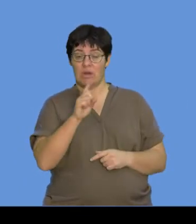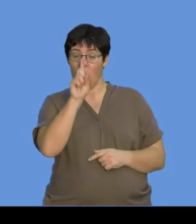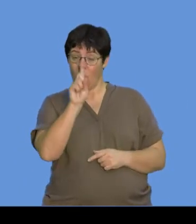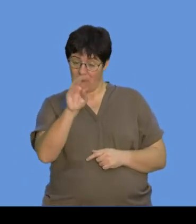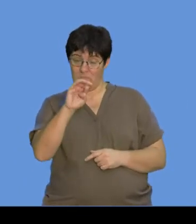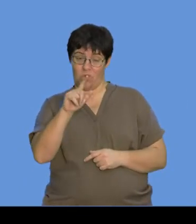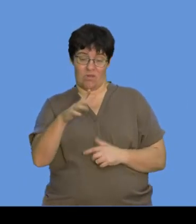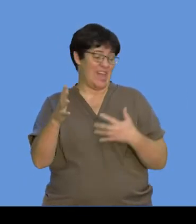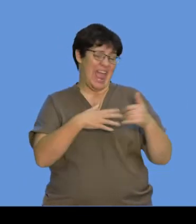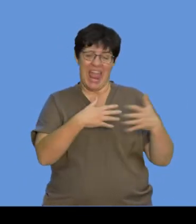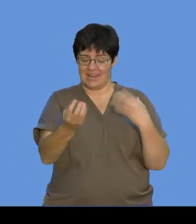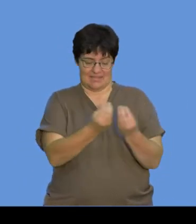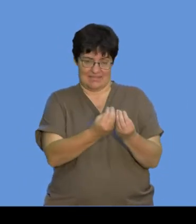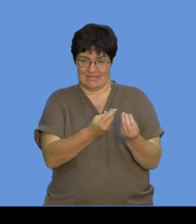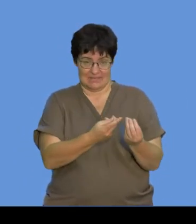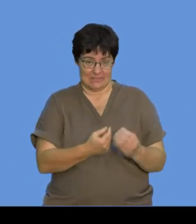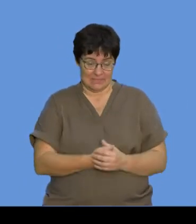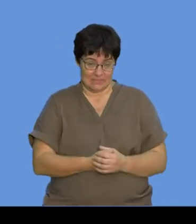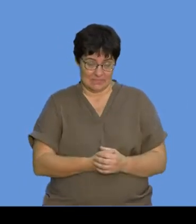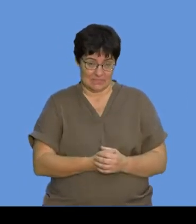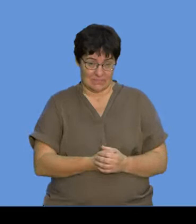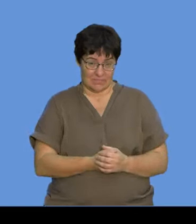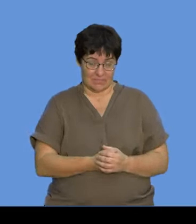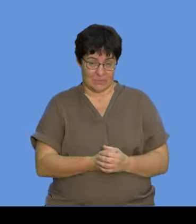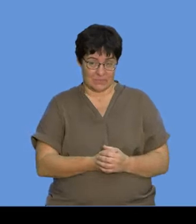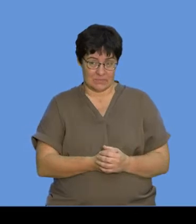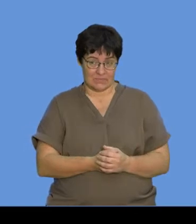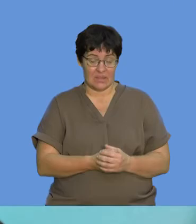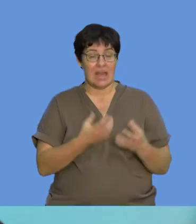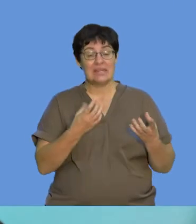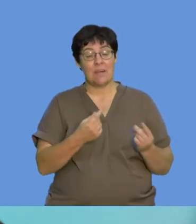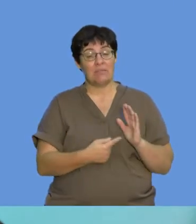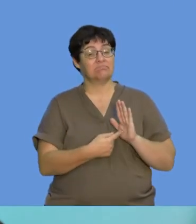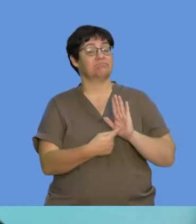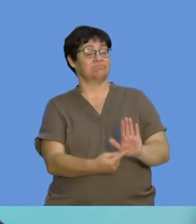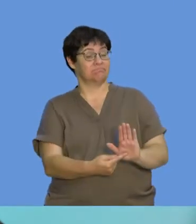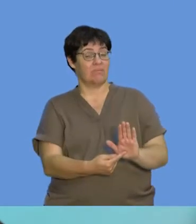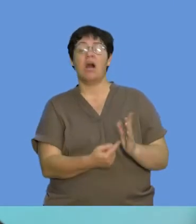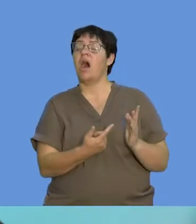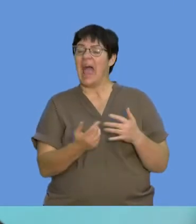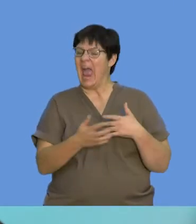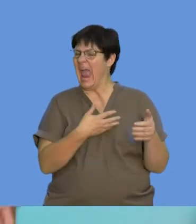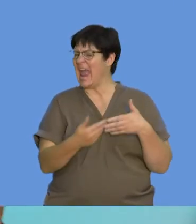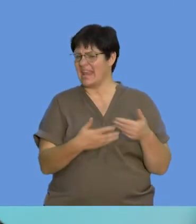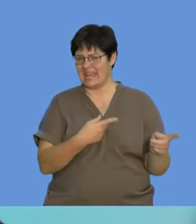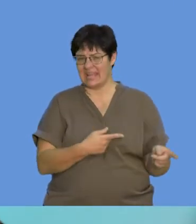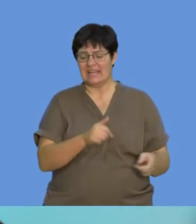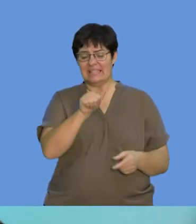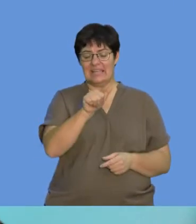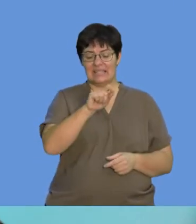make a mole of any substance. Okay? So the number that represents a mole of any